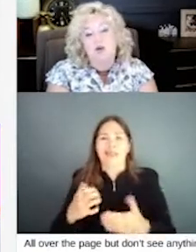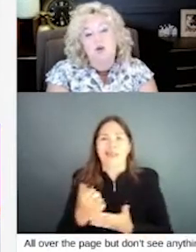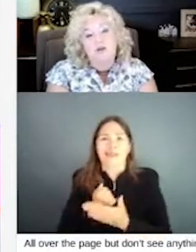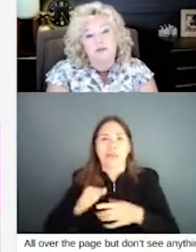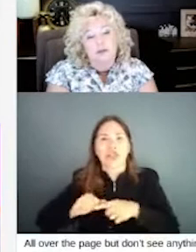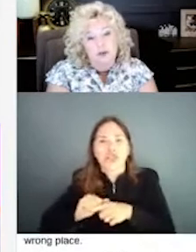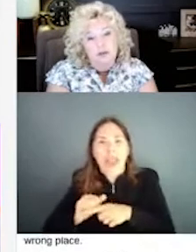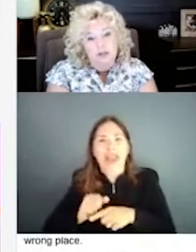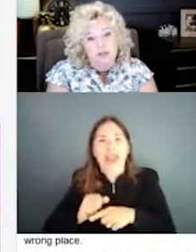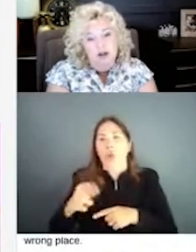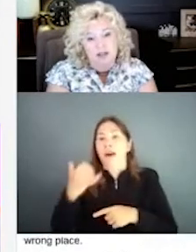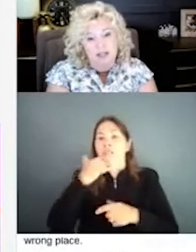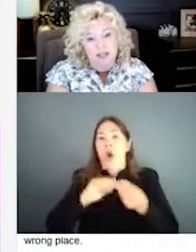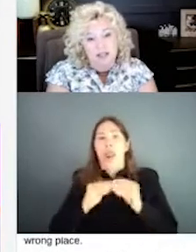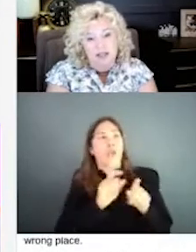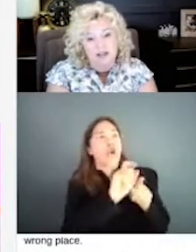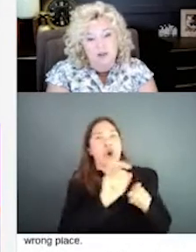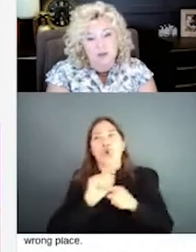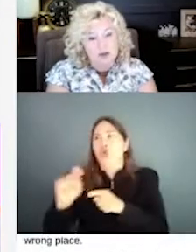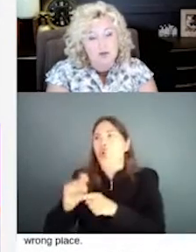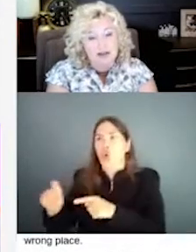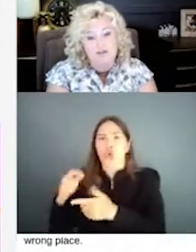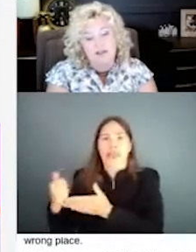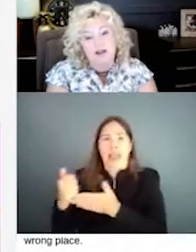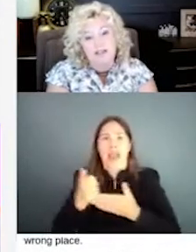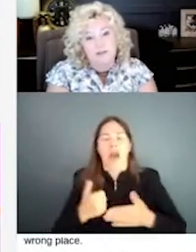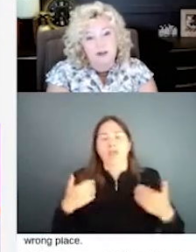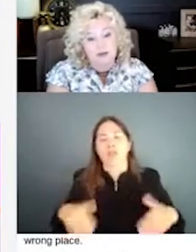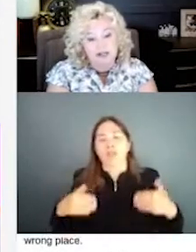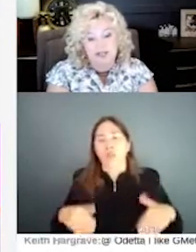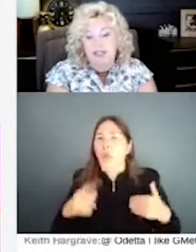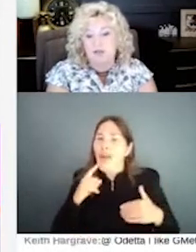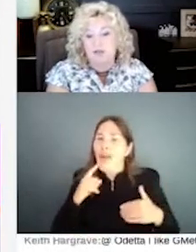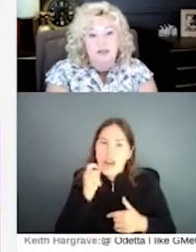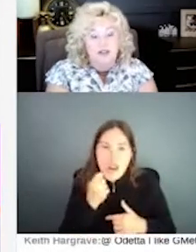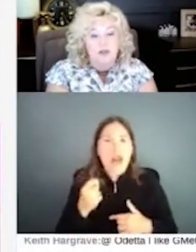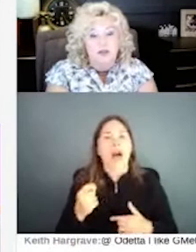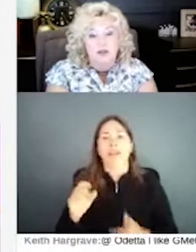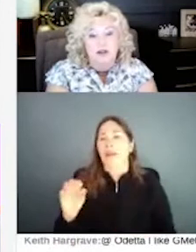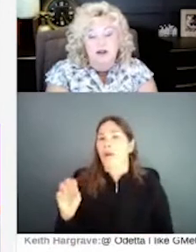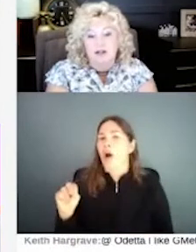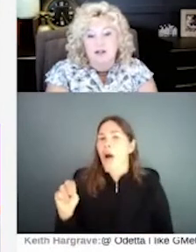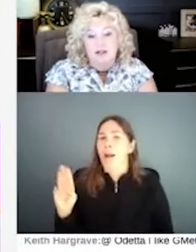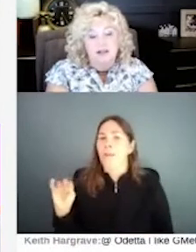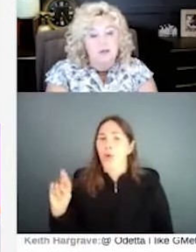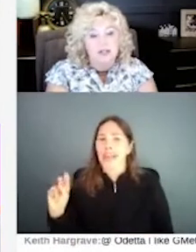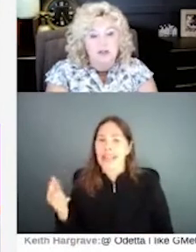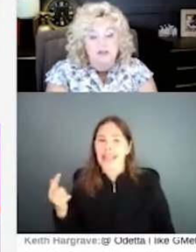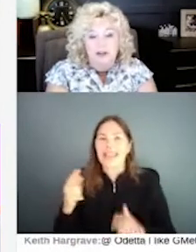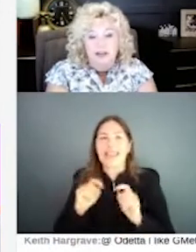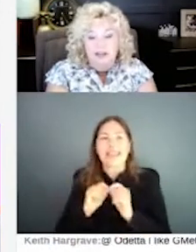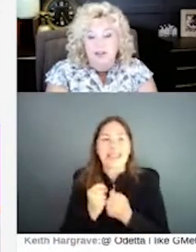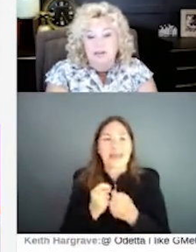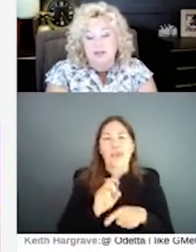or phone numbers to call to get live help. We have an awesome onboarding team that you can call Monday through